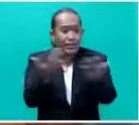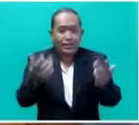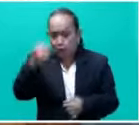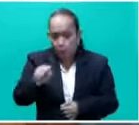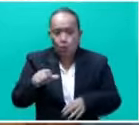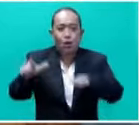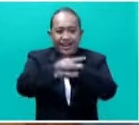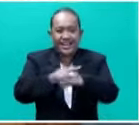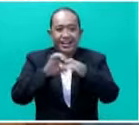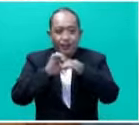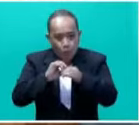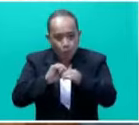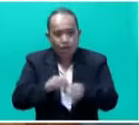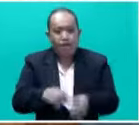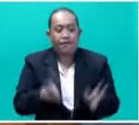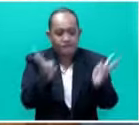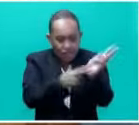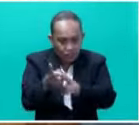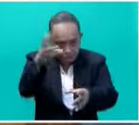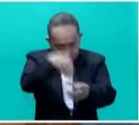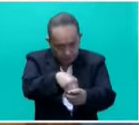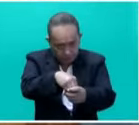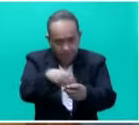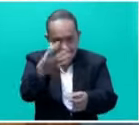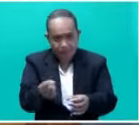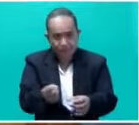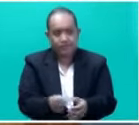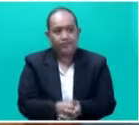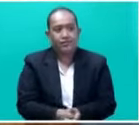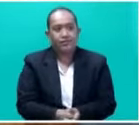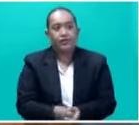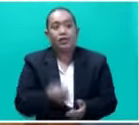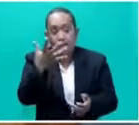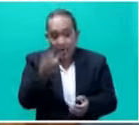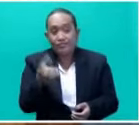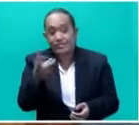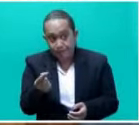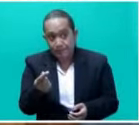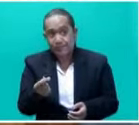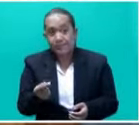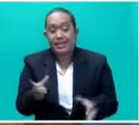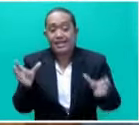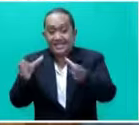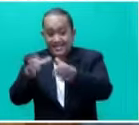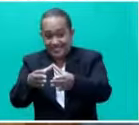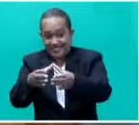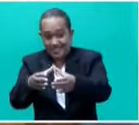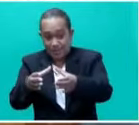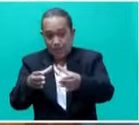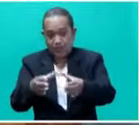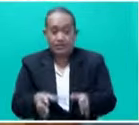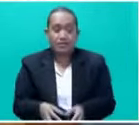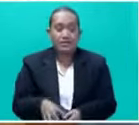that are part of our urban centres and boundaries. And we have informal settlements, Honourable Speaker, informal settlements that are